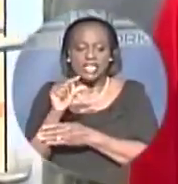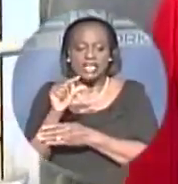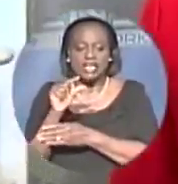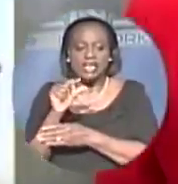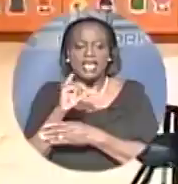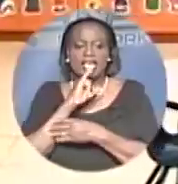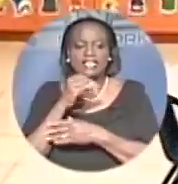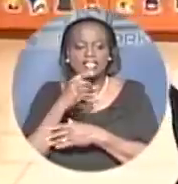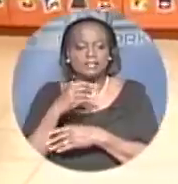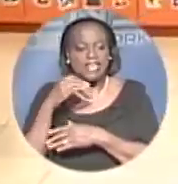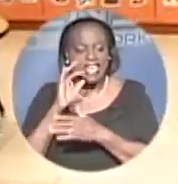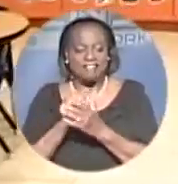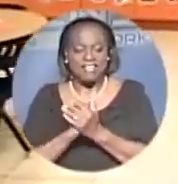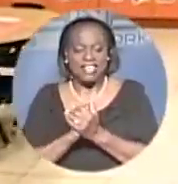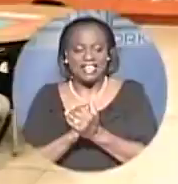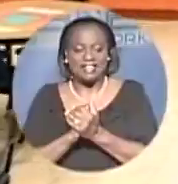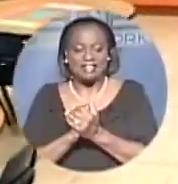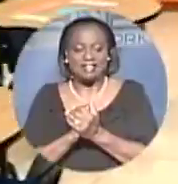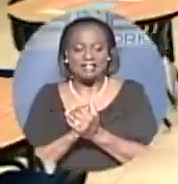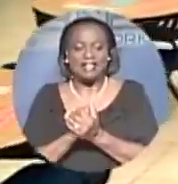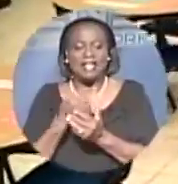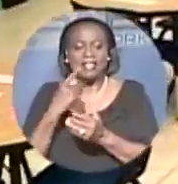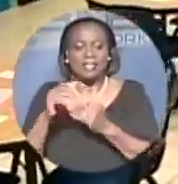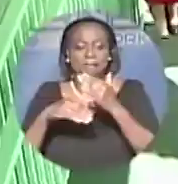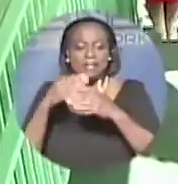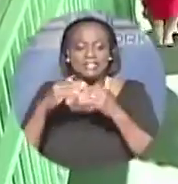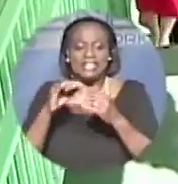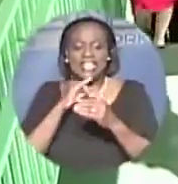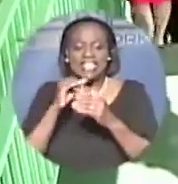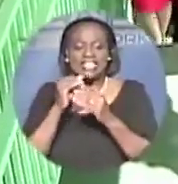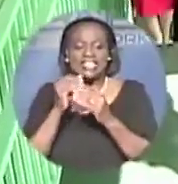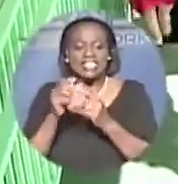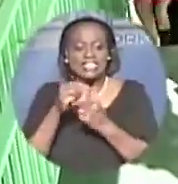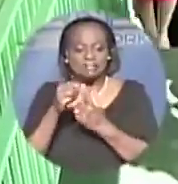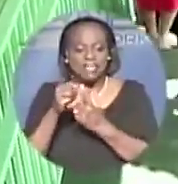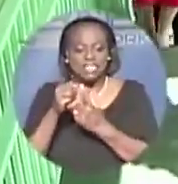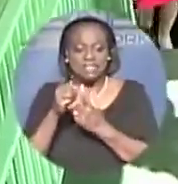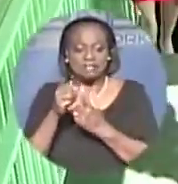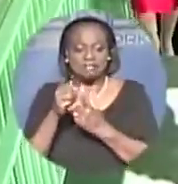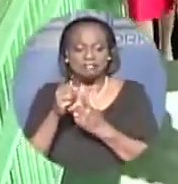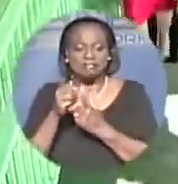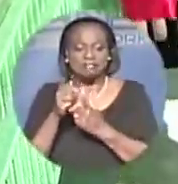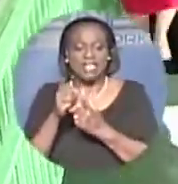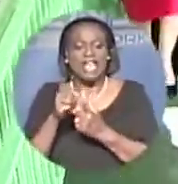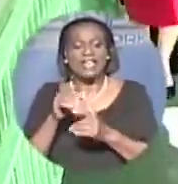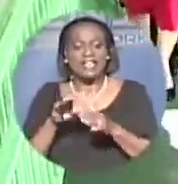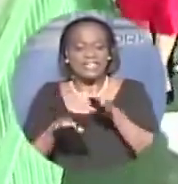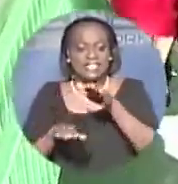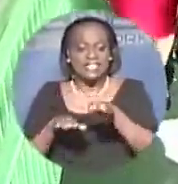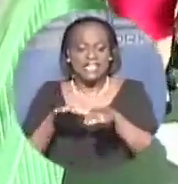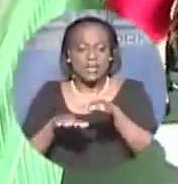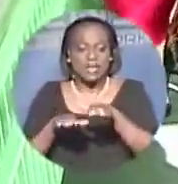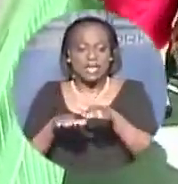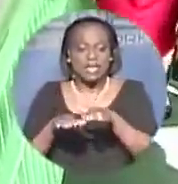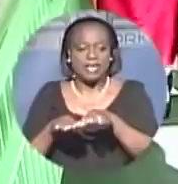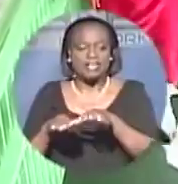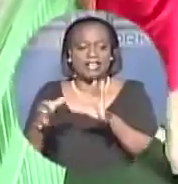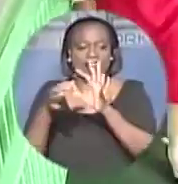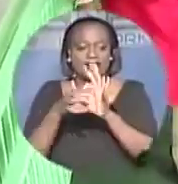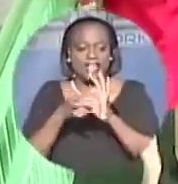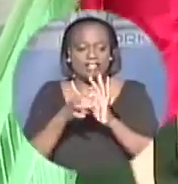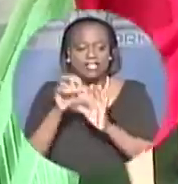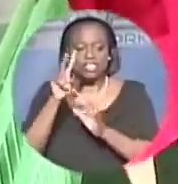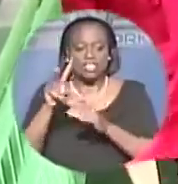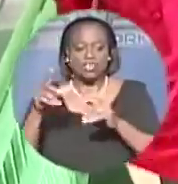be envied. The building's design is unique and features a covered pedestrian stairway that connects the structure's two levels. Now, with